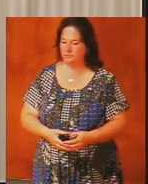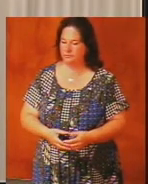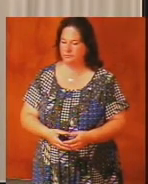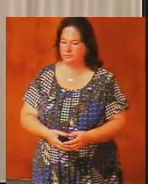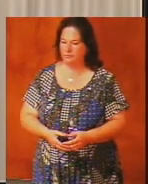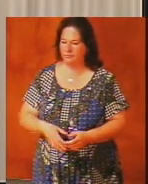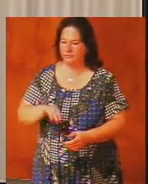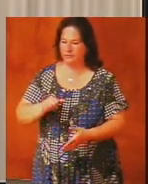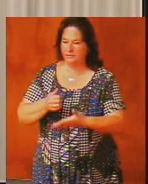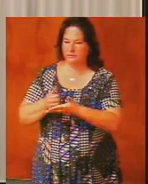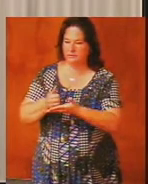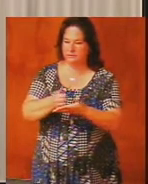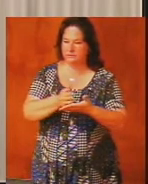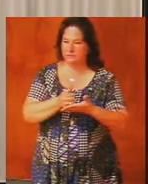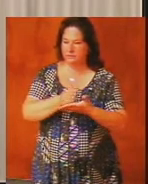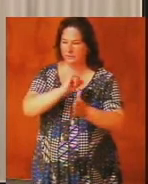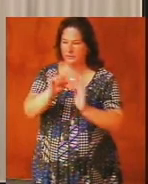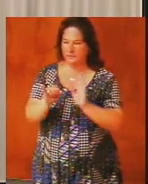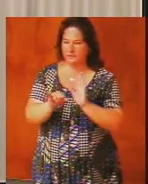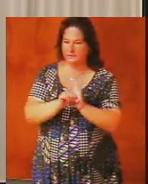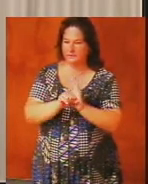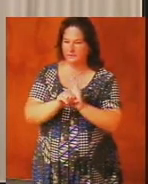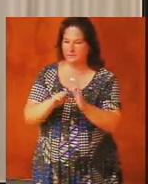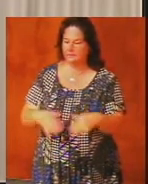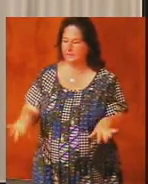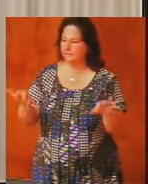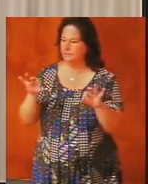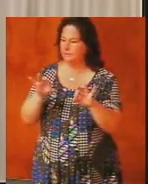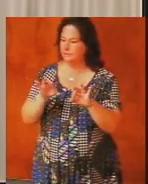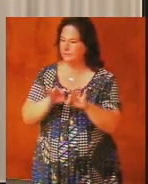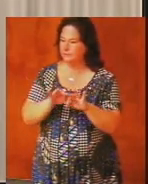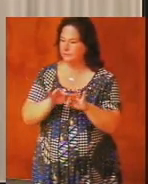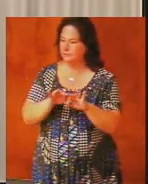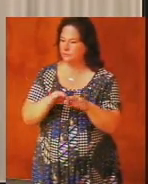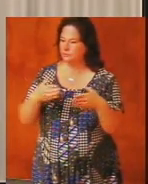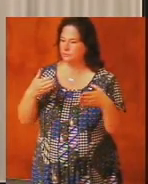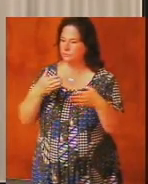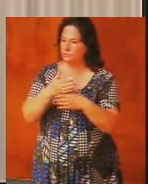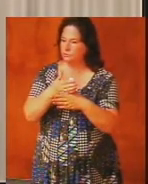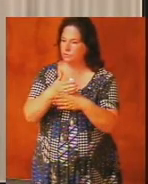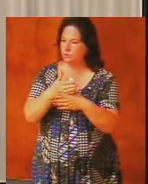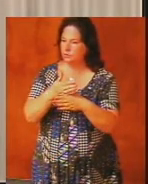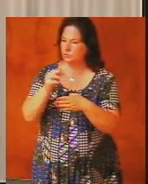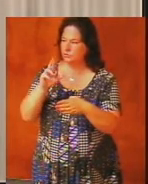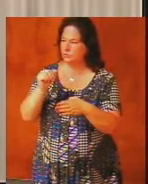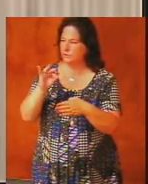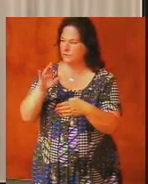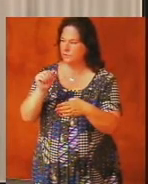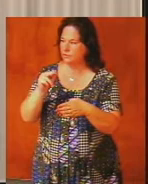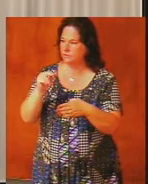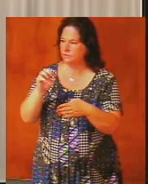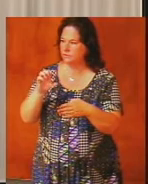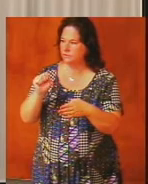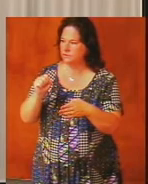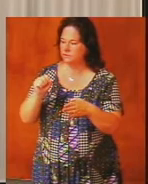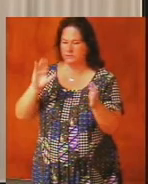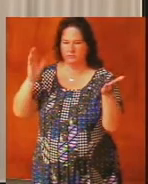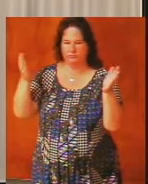It is helpful to identify important cross-references. How do we do that?